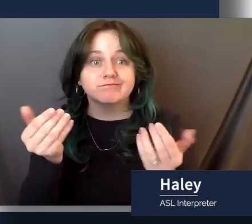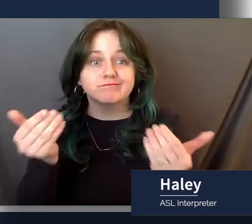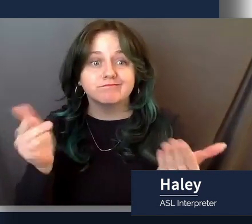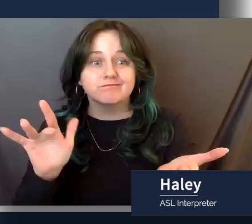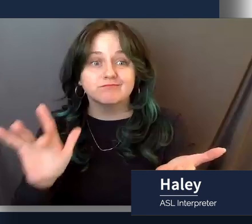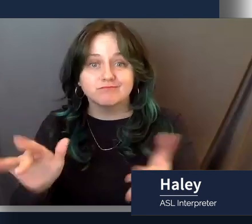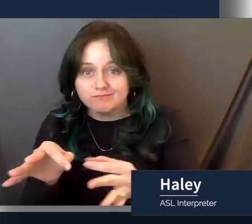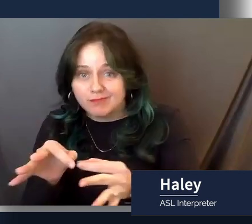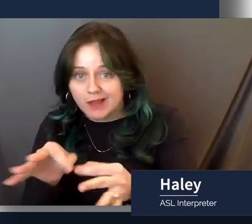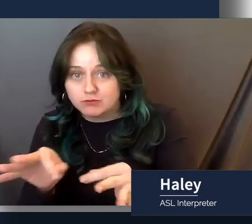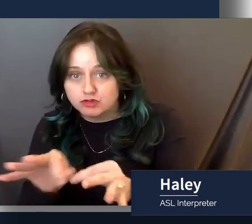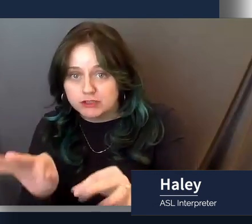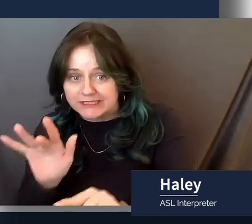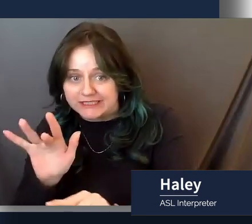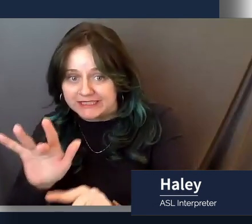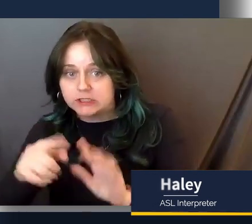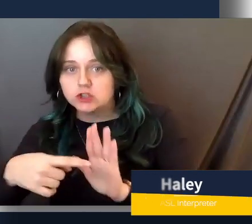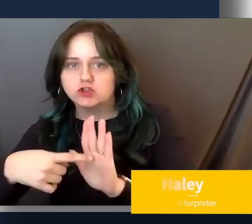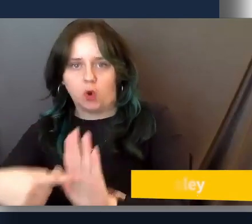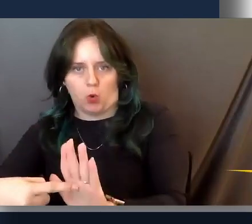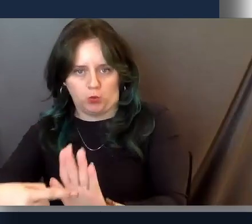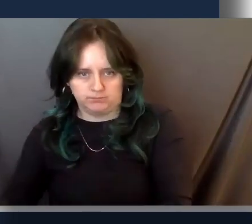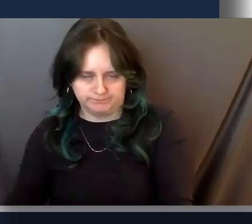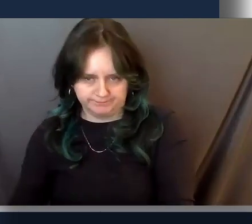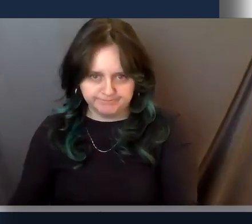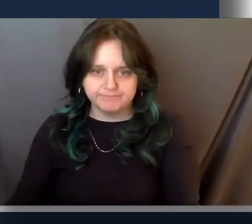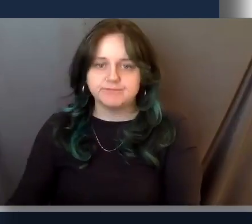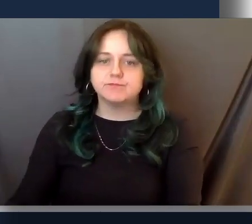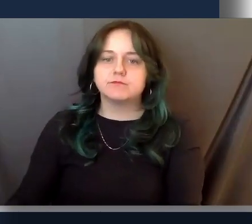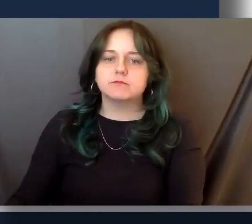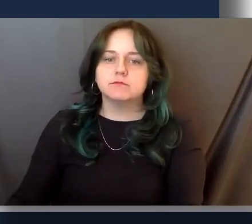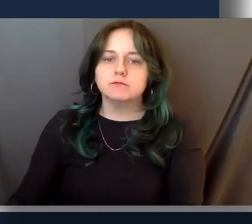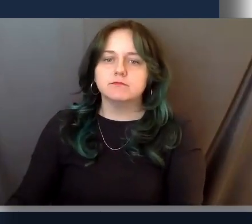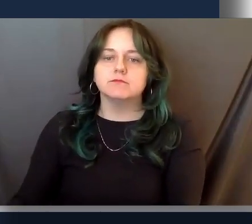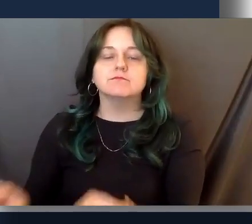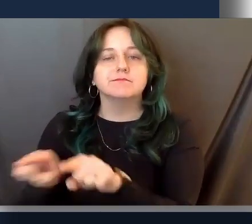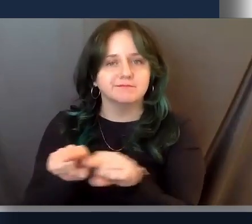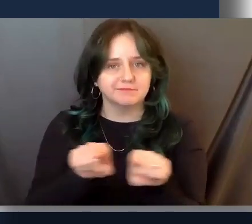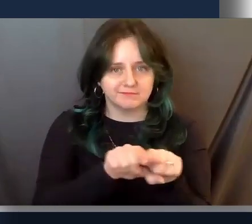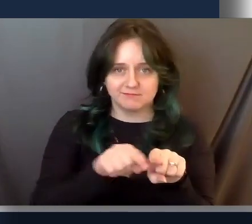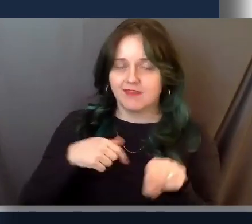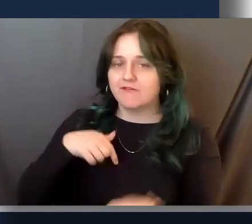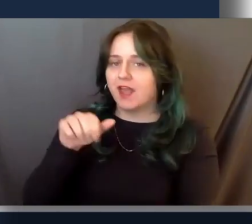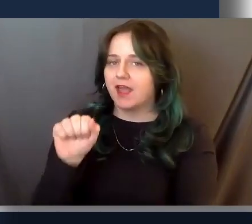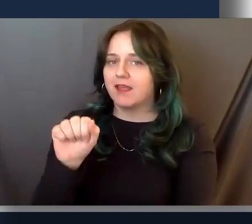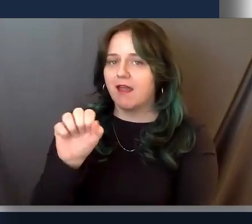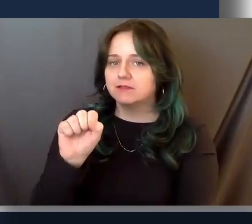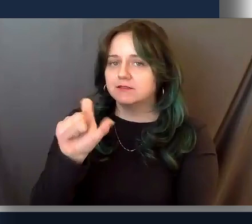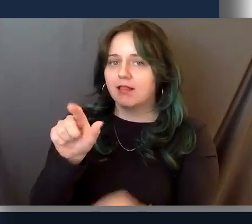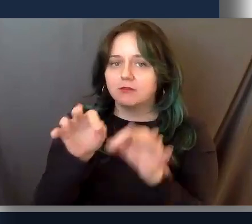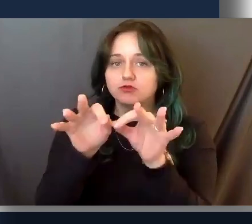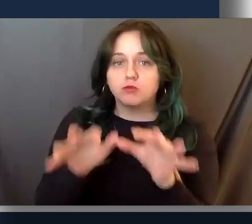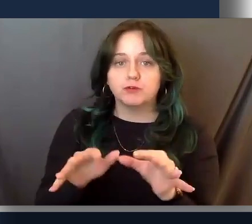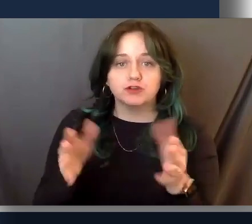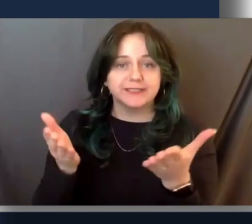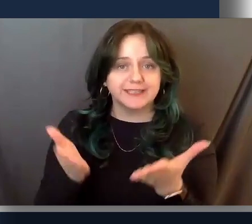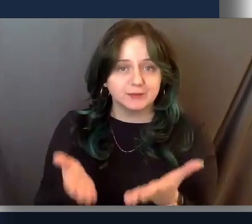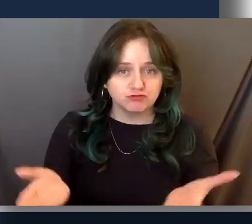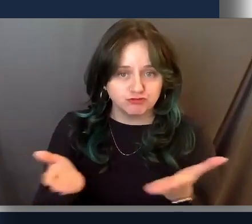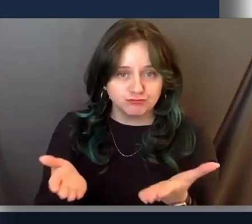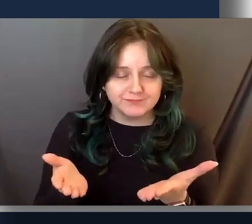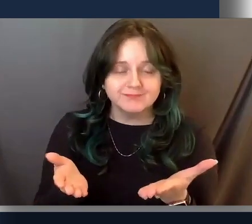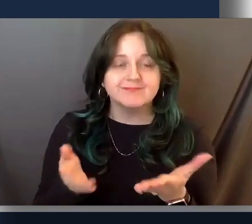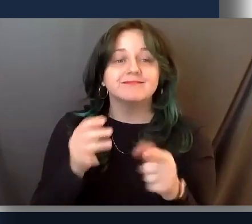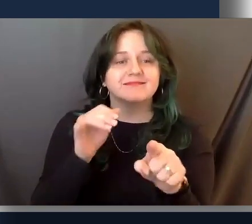menu and select Show Captions. We also have American Sign Language interpreters on video today. If you follow